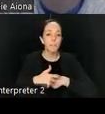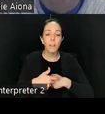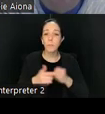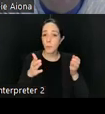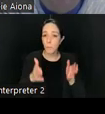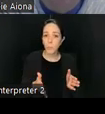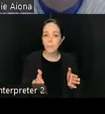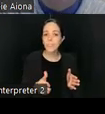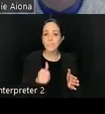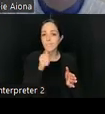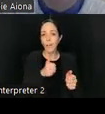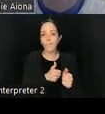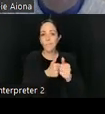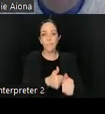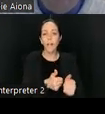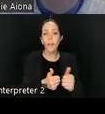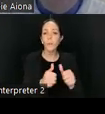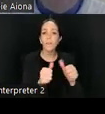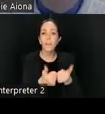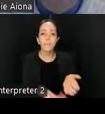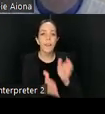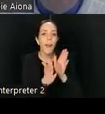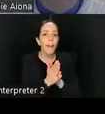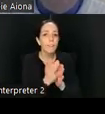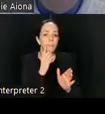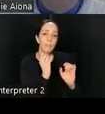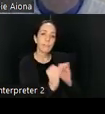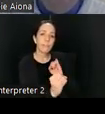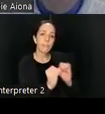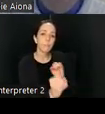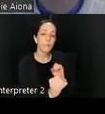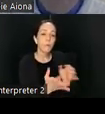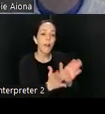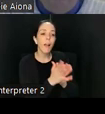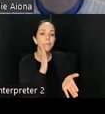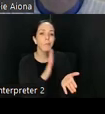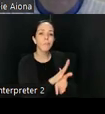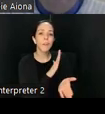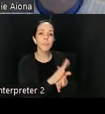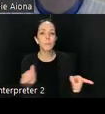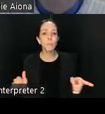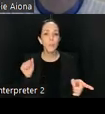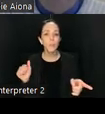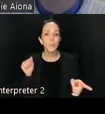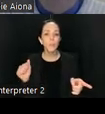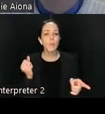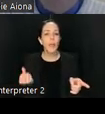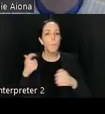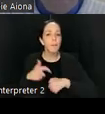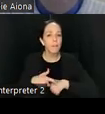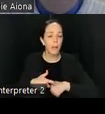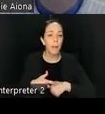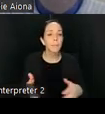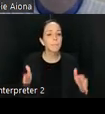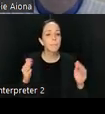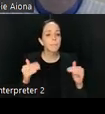the agency's request for an interview or for the production of documents. And the number of times a bureau sworn